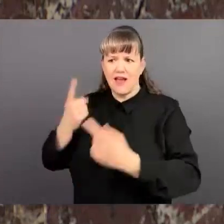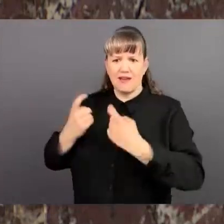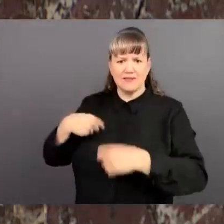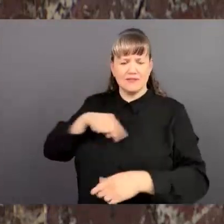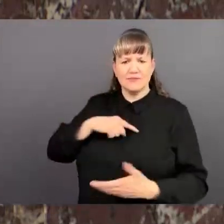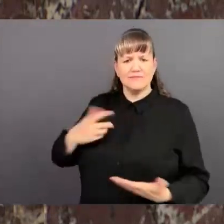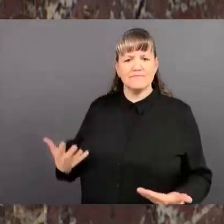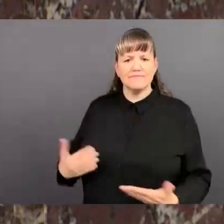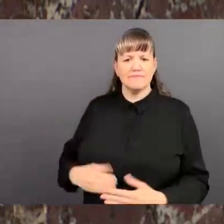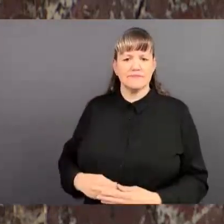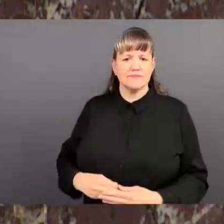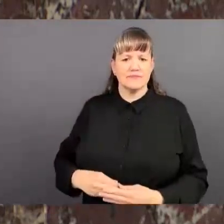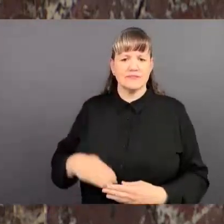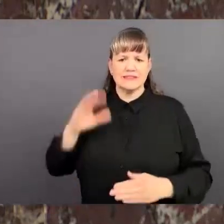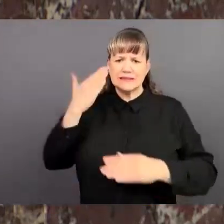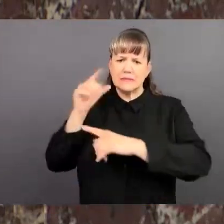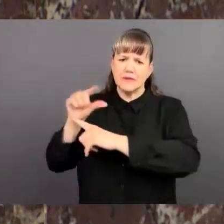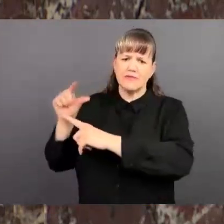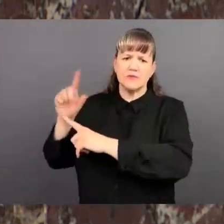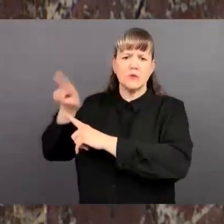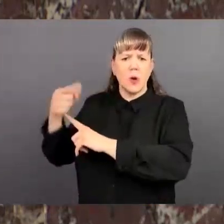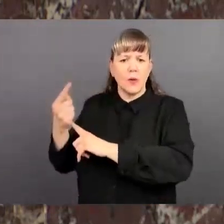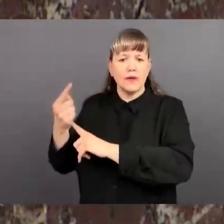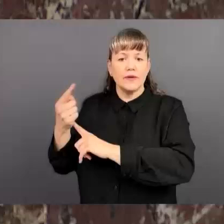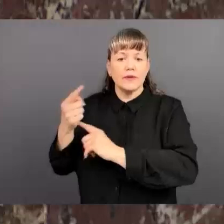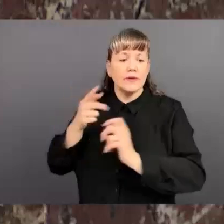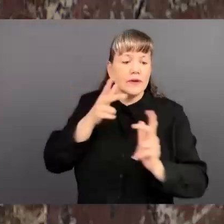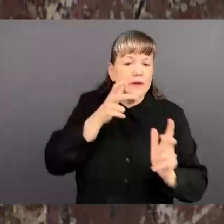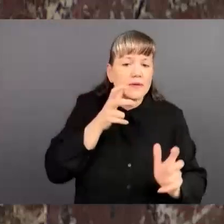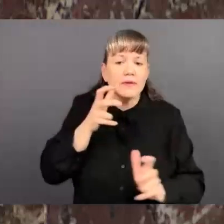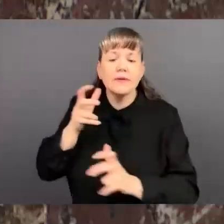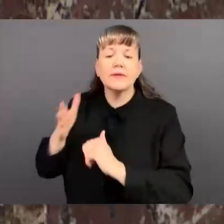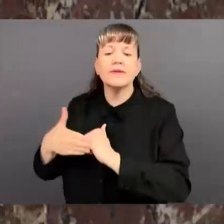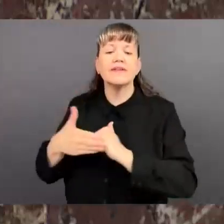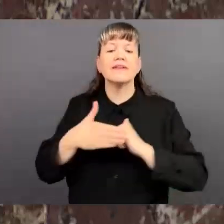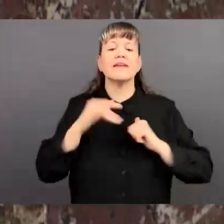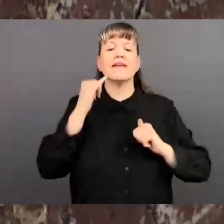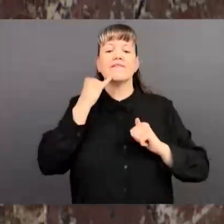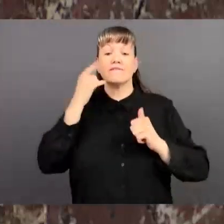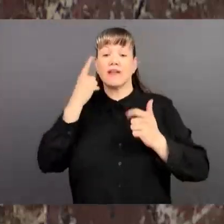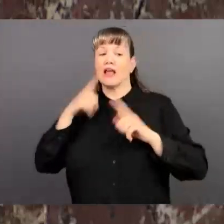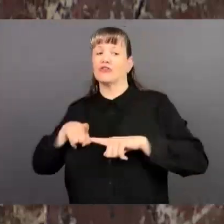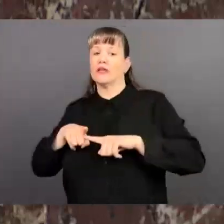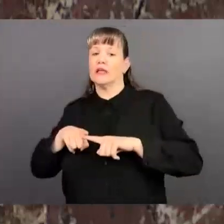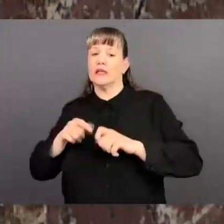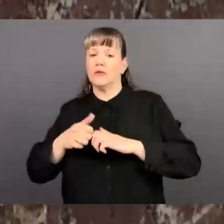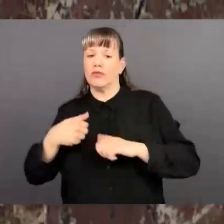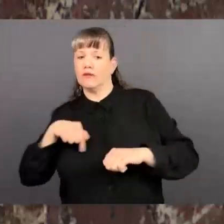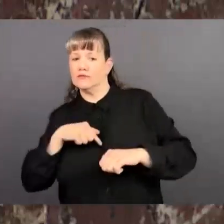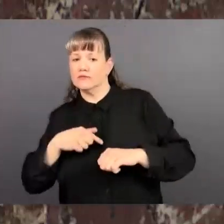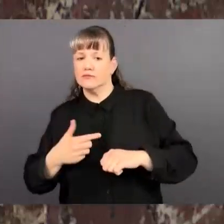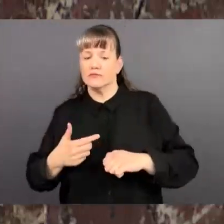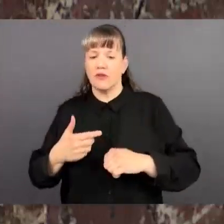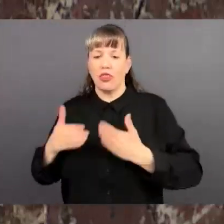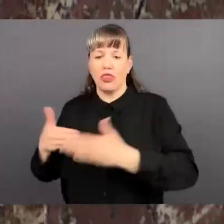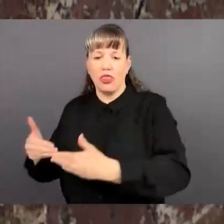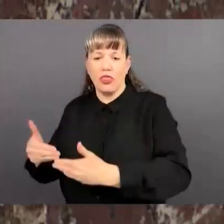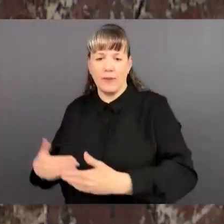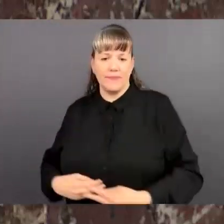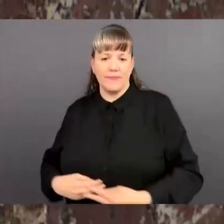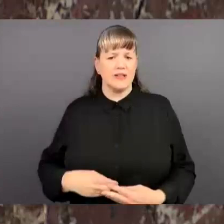Through you, Mr. Speaker, to the Premier, how is this government ensuring that all interested stakeholders